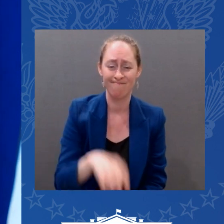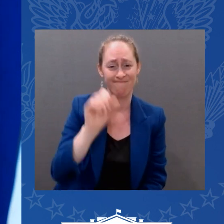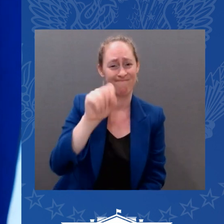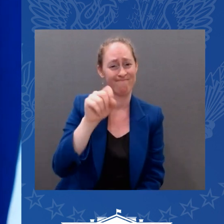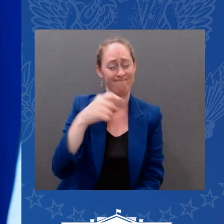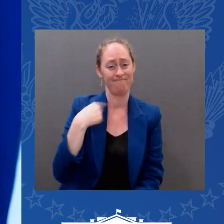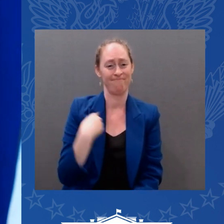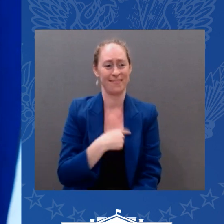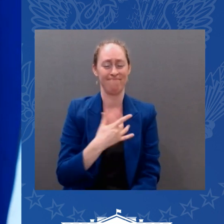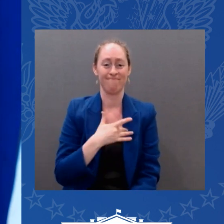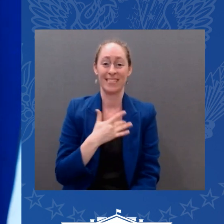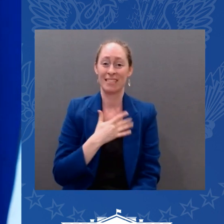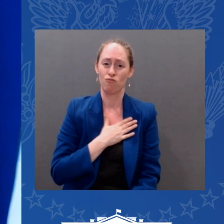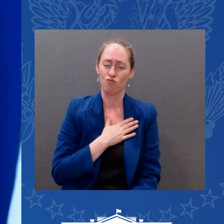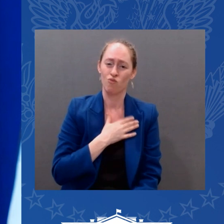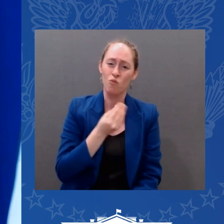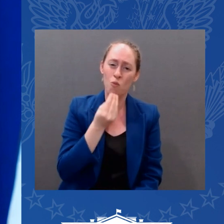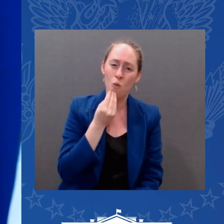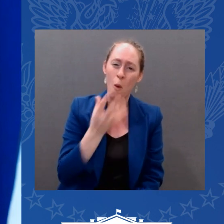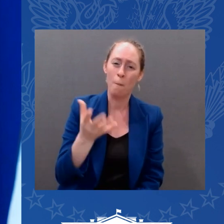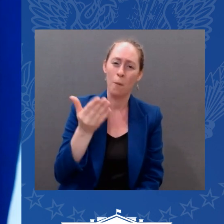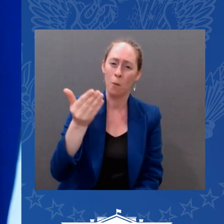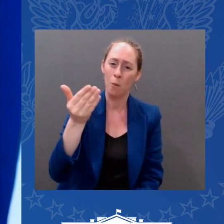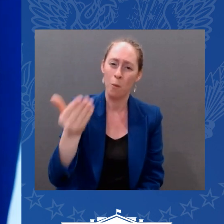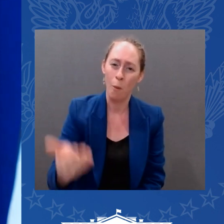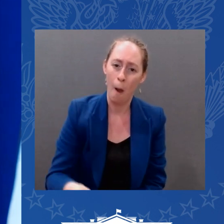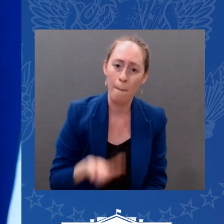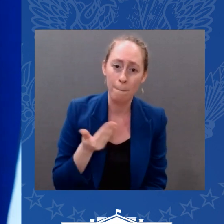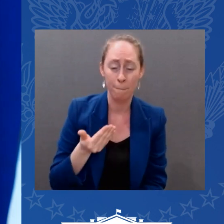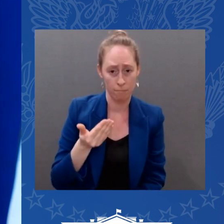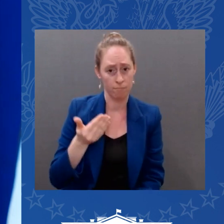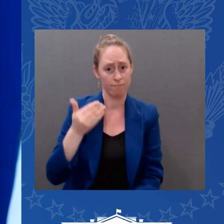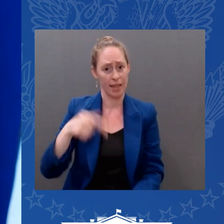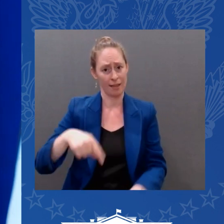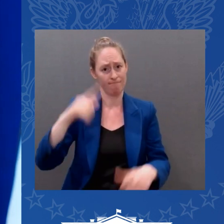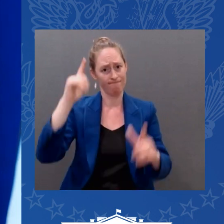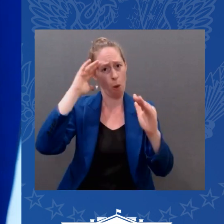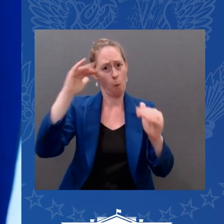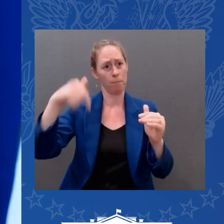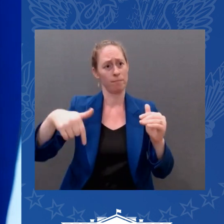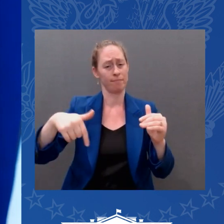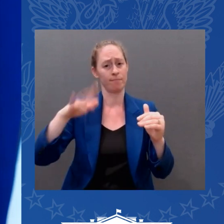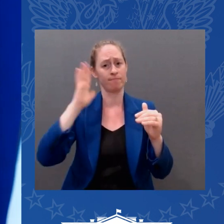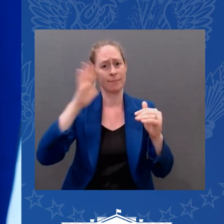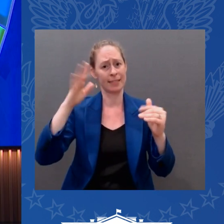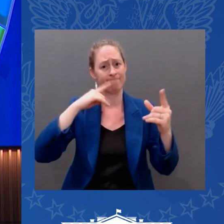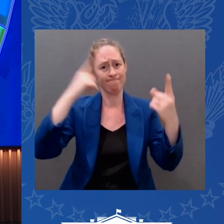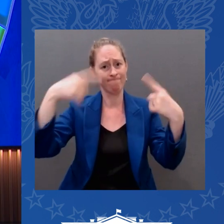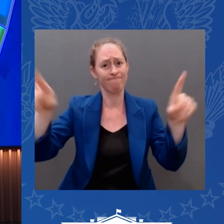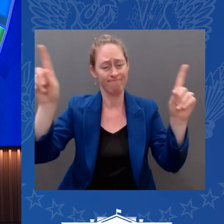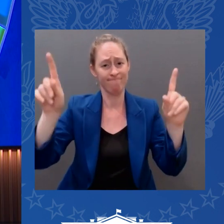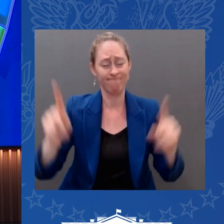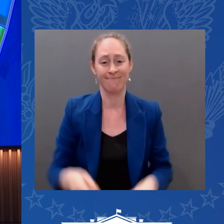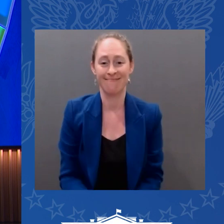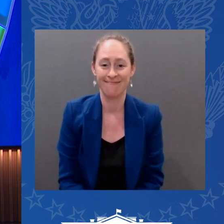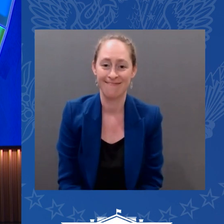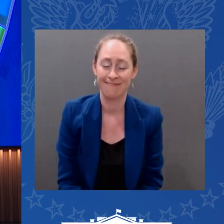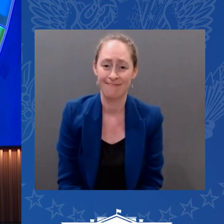be a significant achievement of our continent, and Peru will contribute decisively to reach that